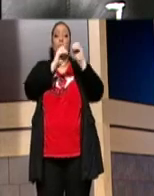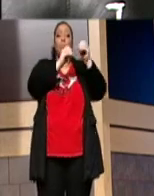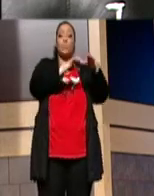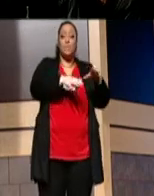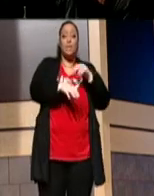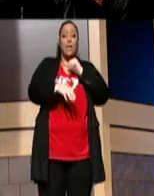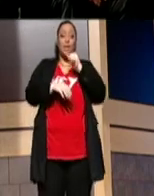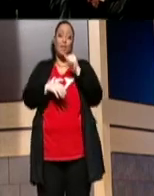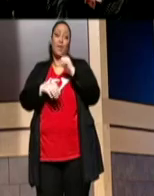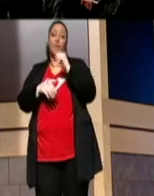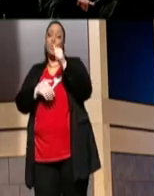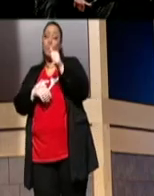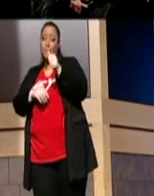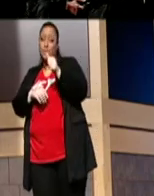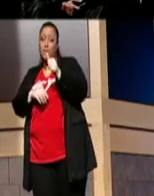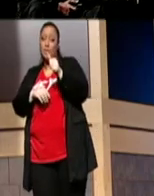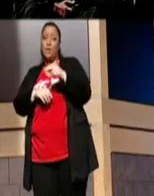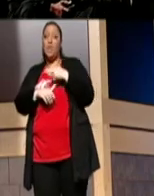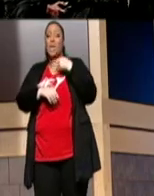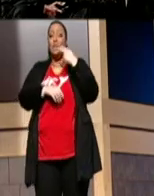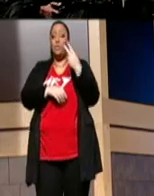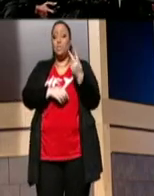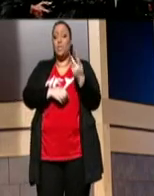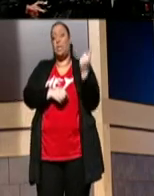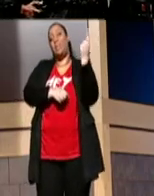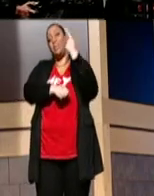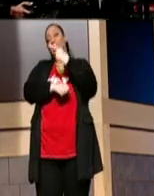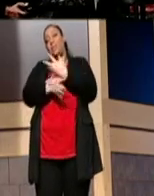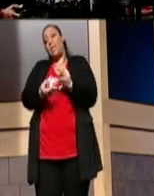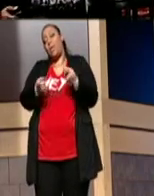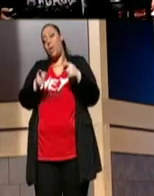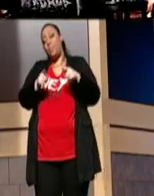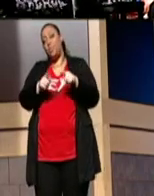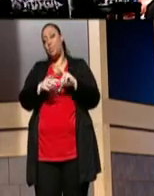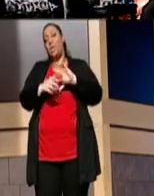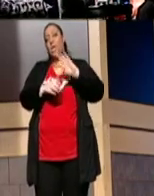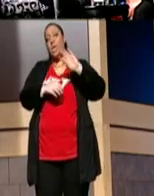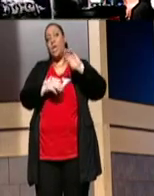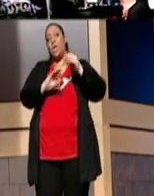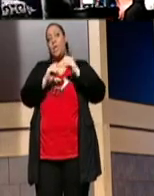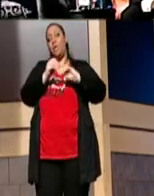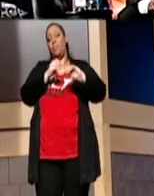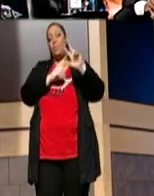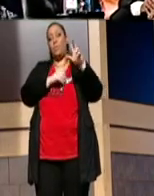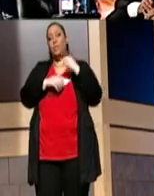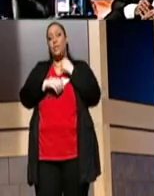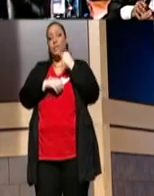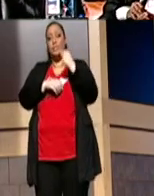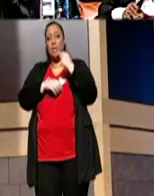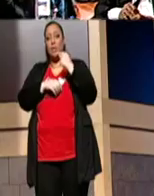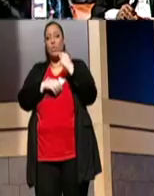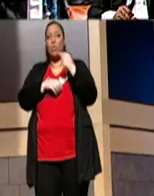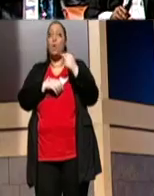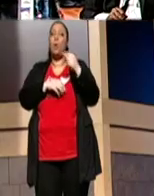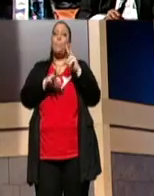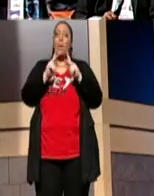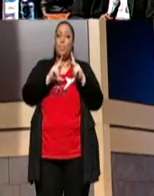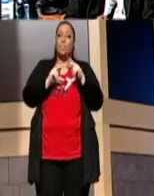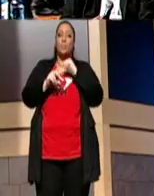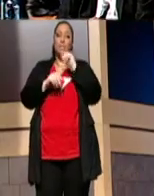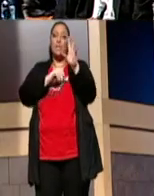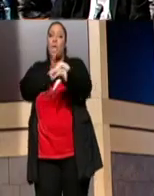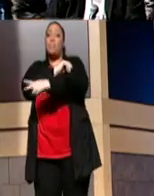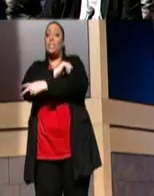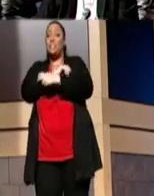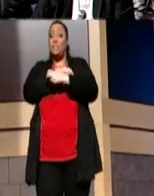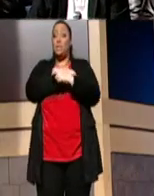yourselves as you see the day approaching. Yep. And number Hebrews 3, you better tell my people to quit robbing me and stealing from